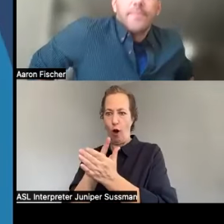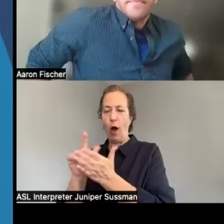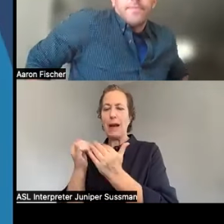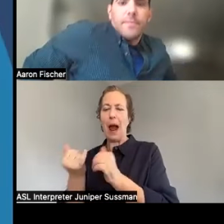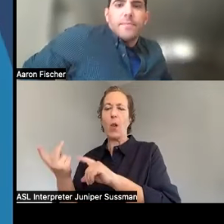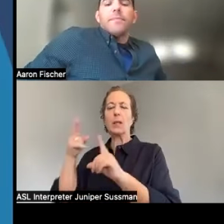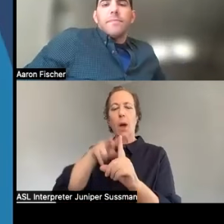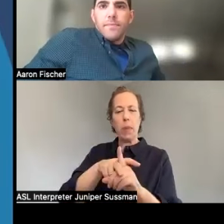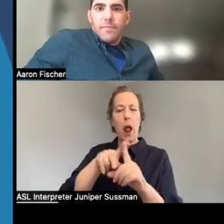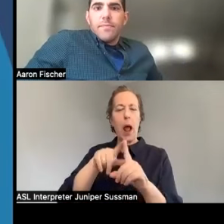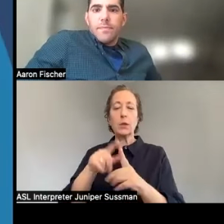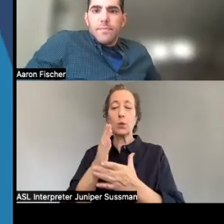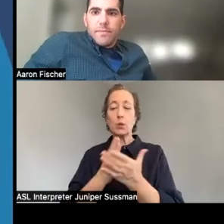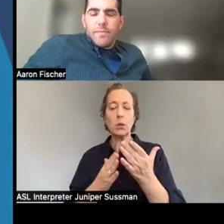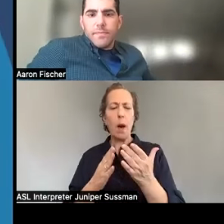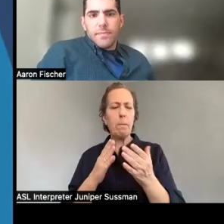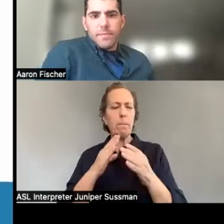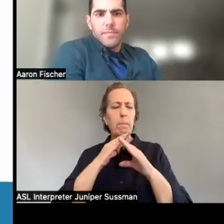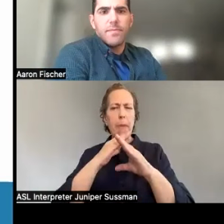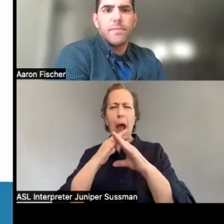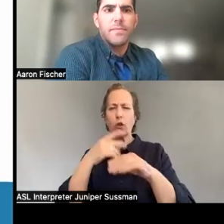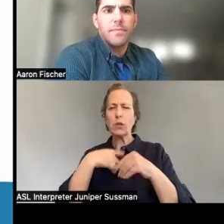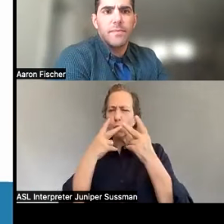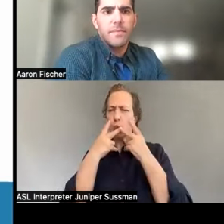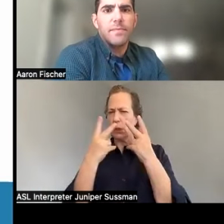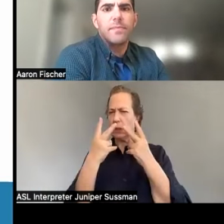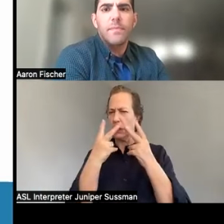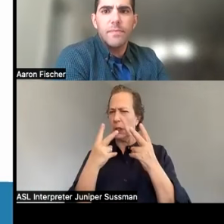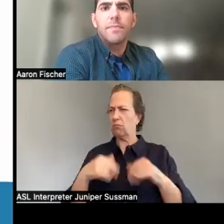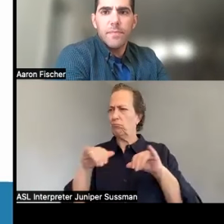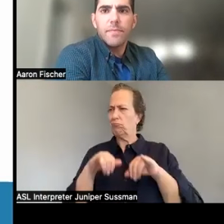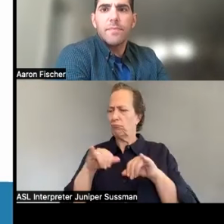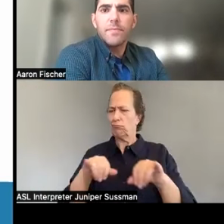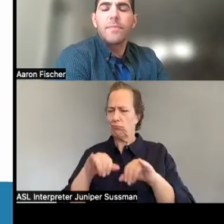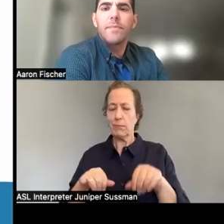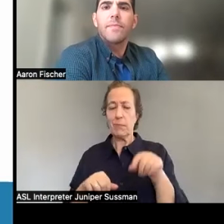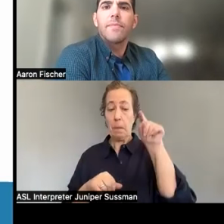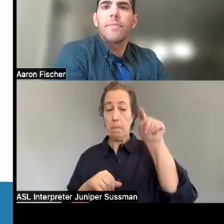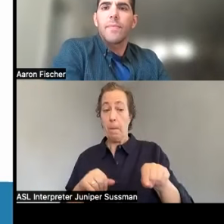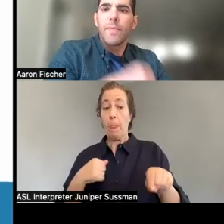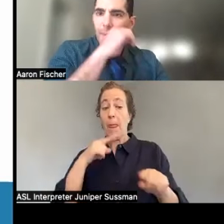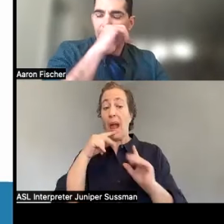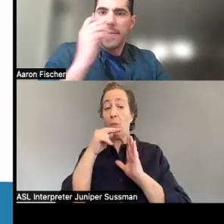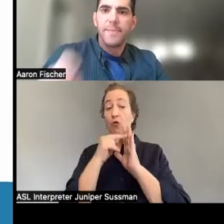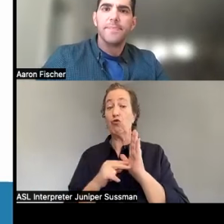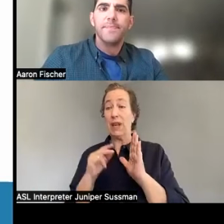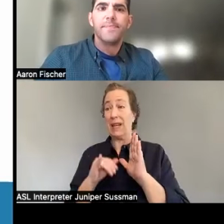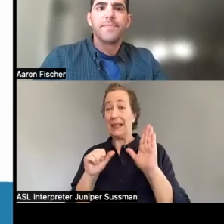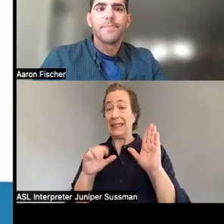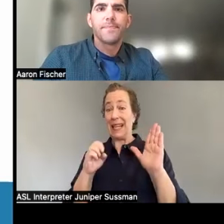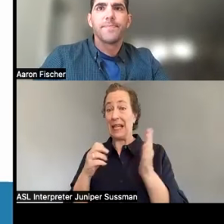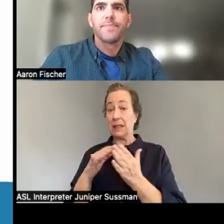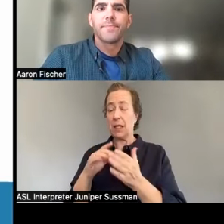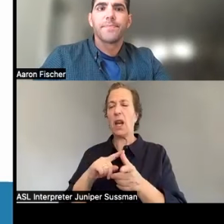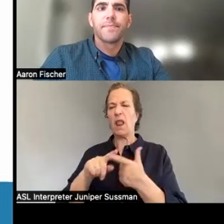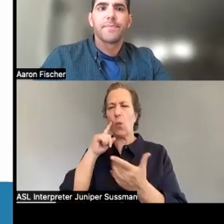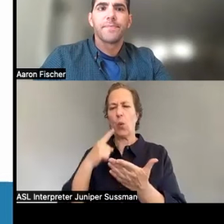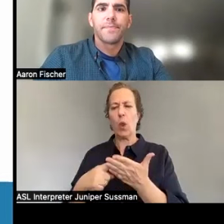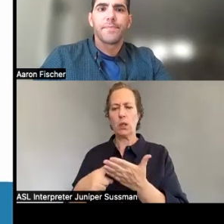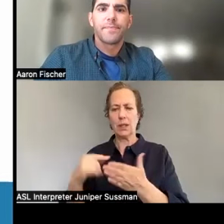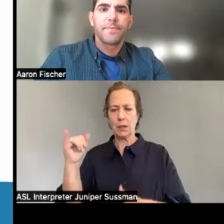common barriers. I'm going to read this next case study that is on the screen, and then we will discuss it.